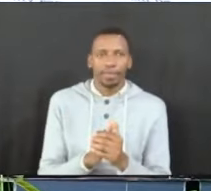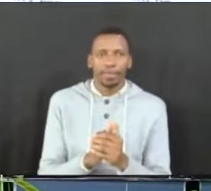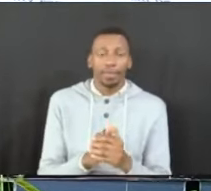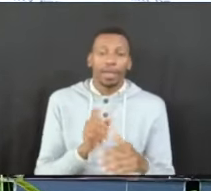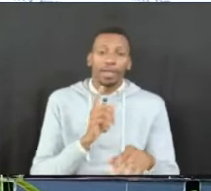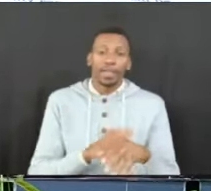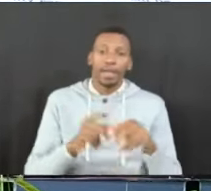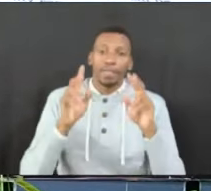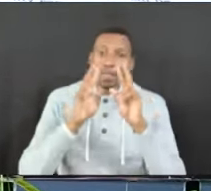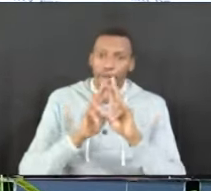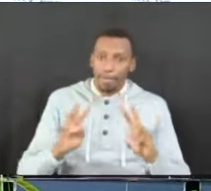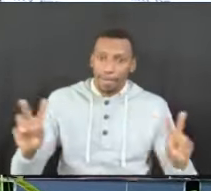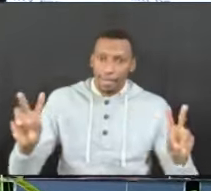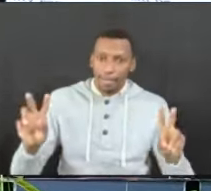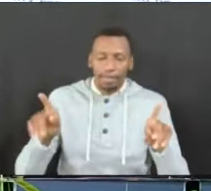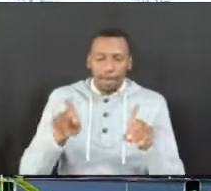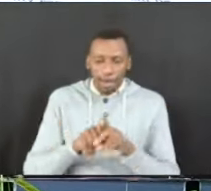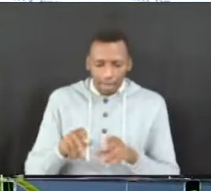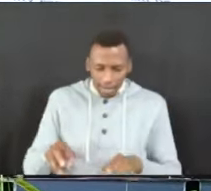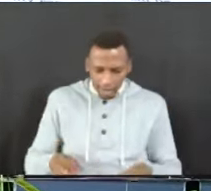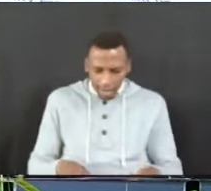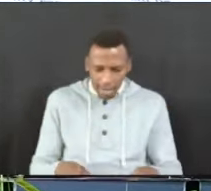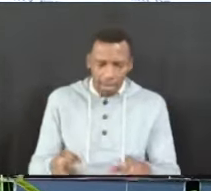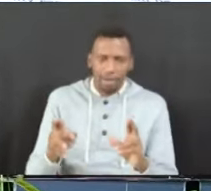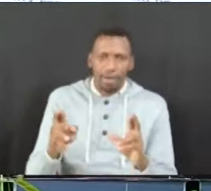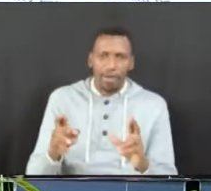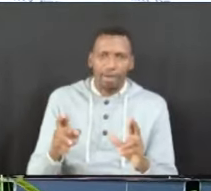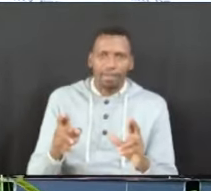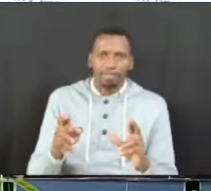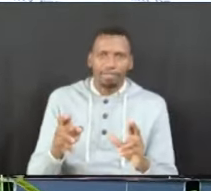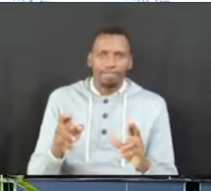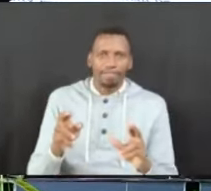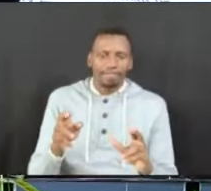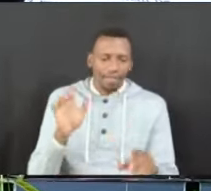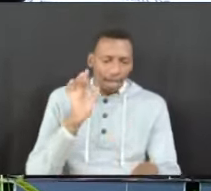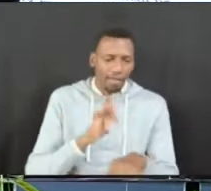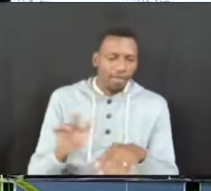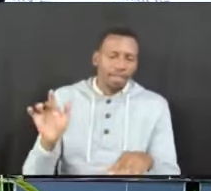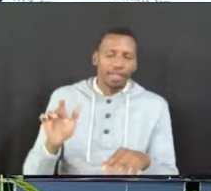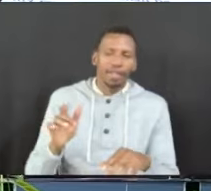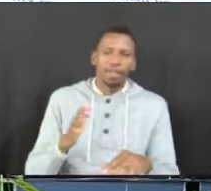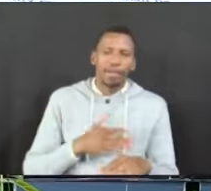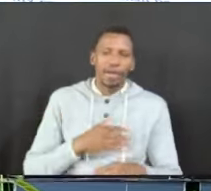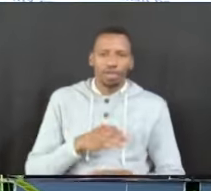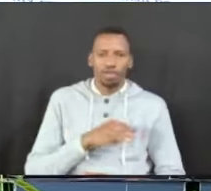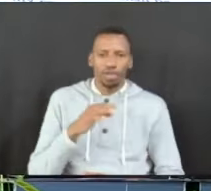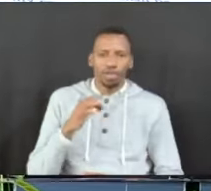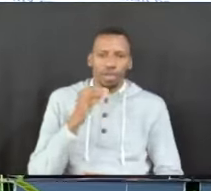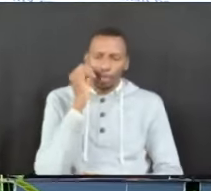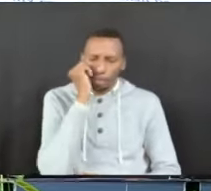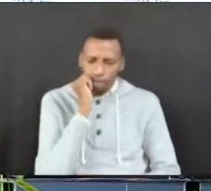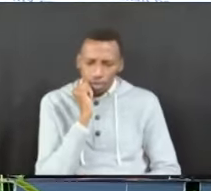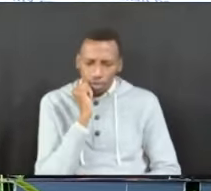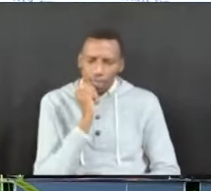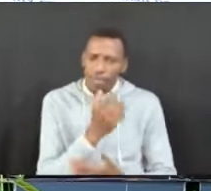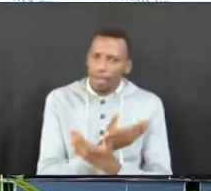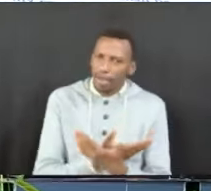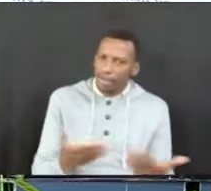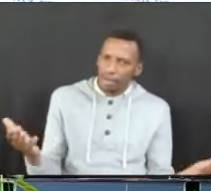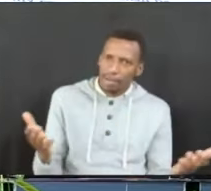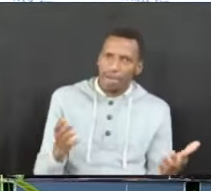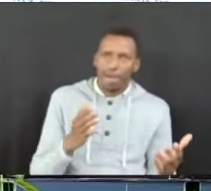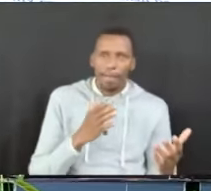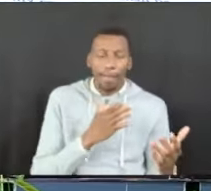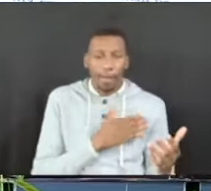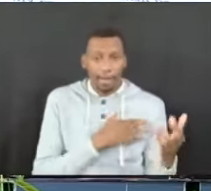river attendeth my soul, when sorrow like sea billows roll, whatever my lot, the